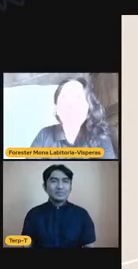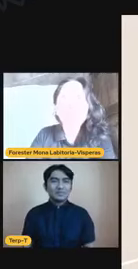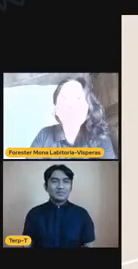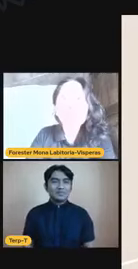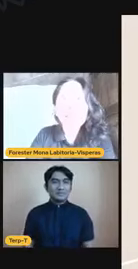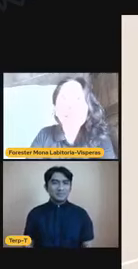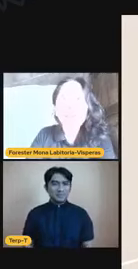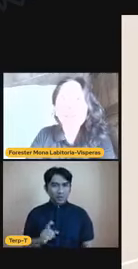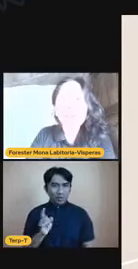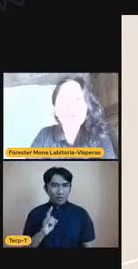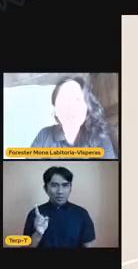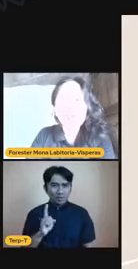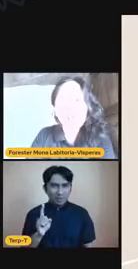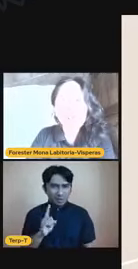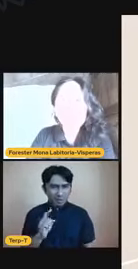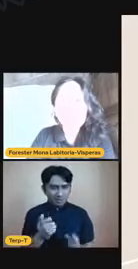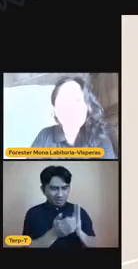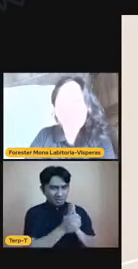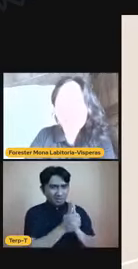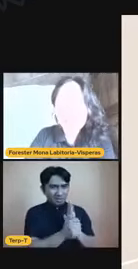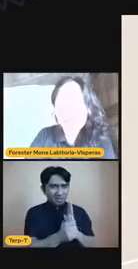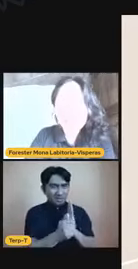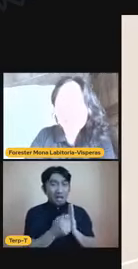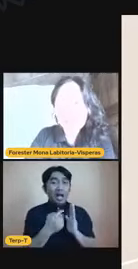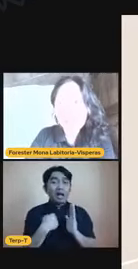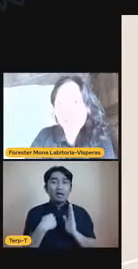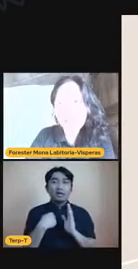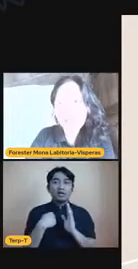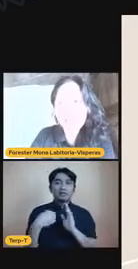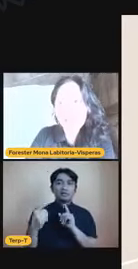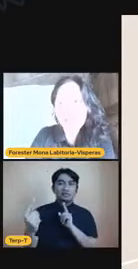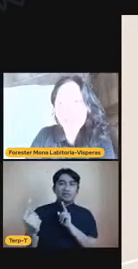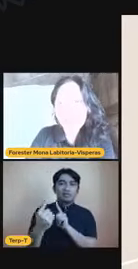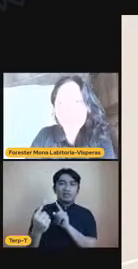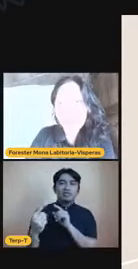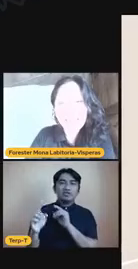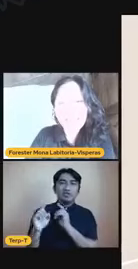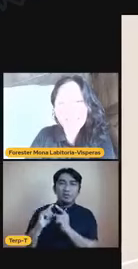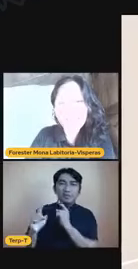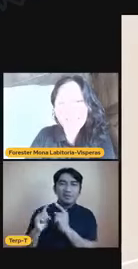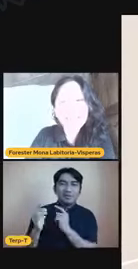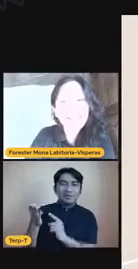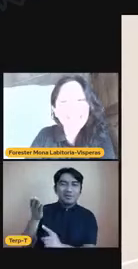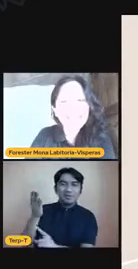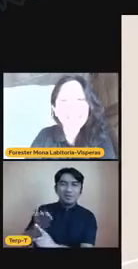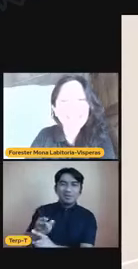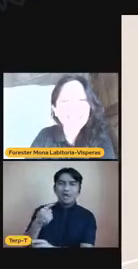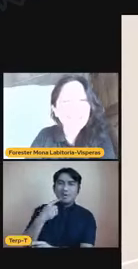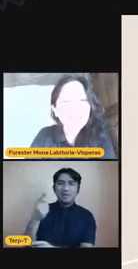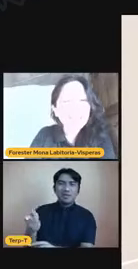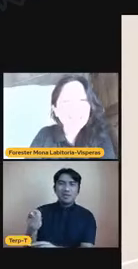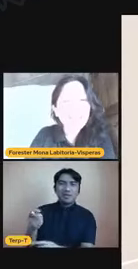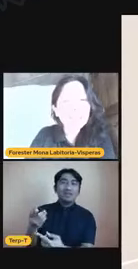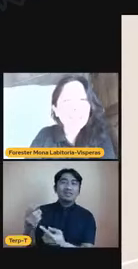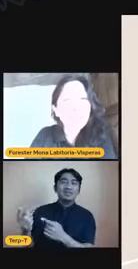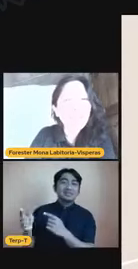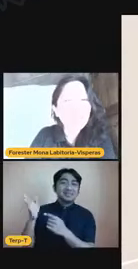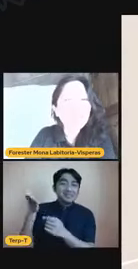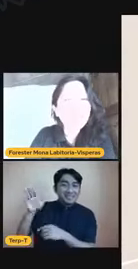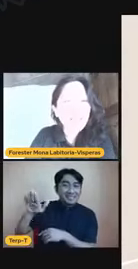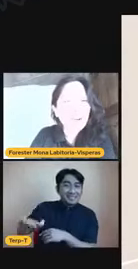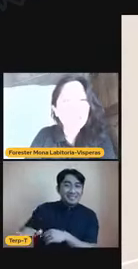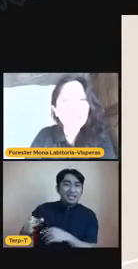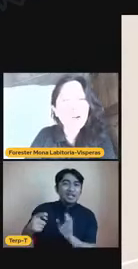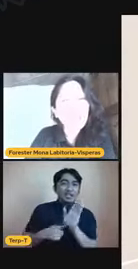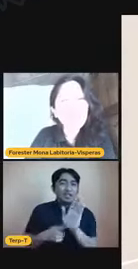Ano ba yung talent? Meron akong nakausap na sabi niya, yung anak daw niya ang talent na showing